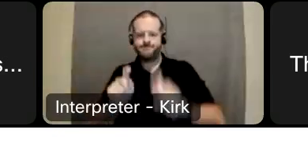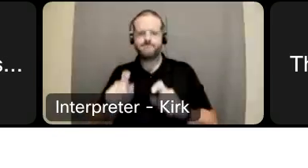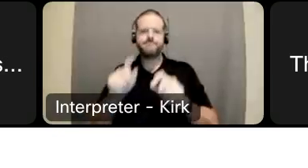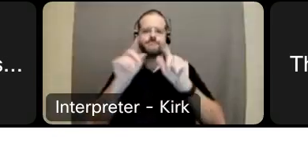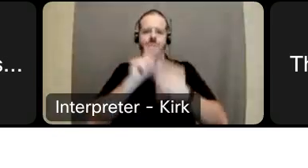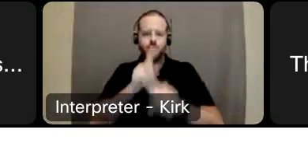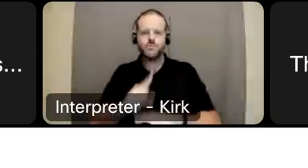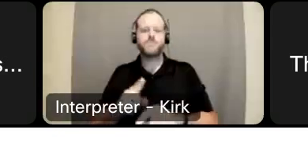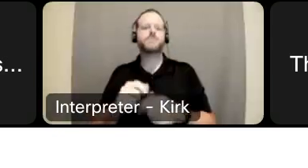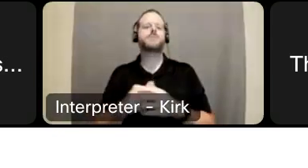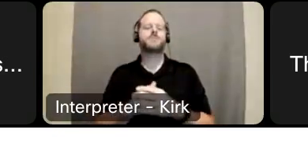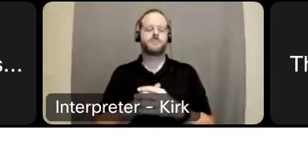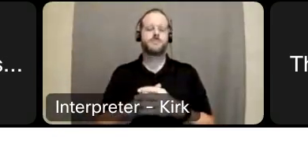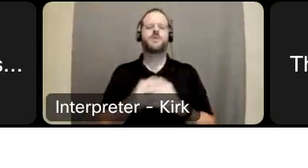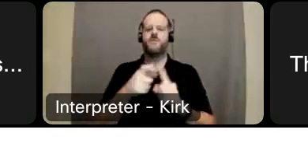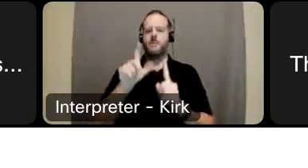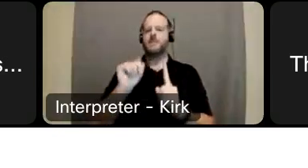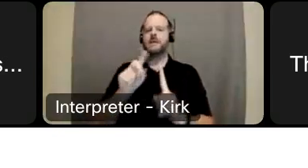from your lead.